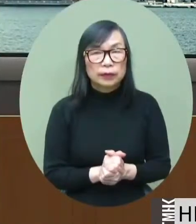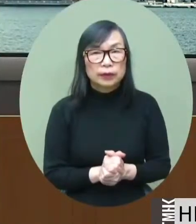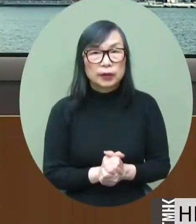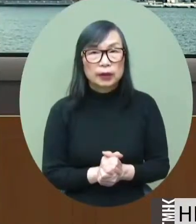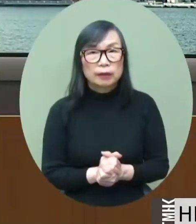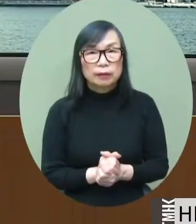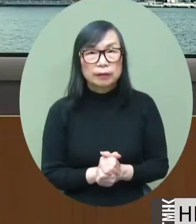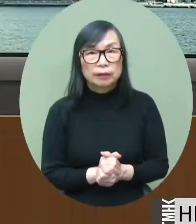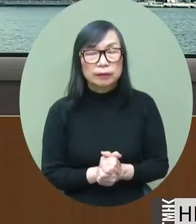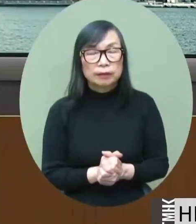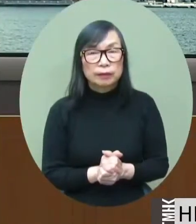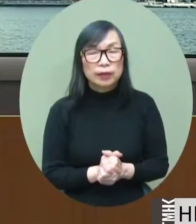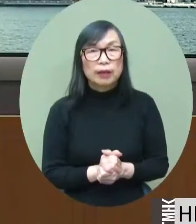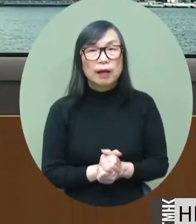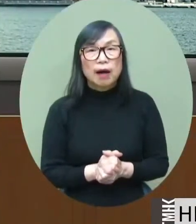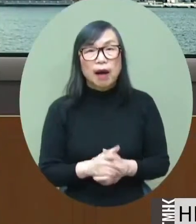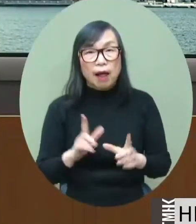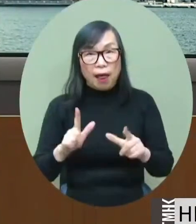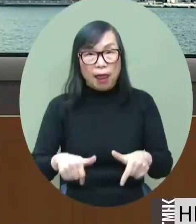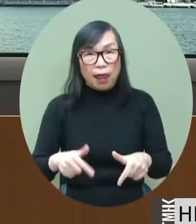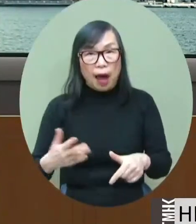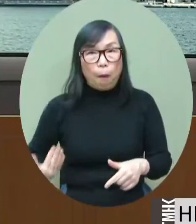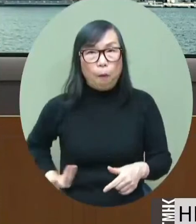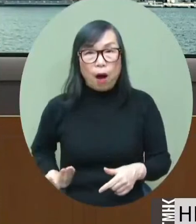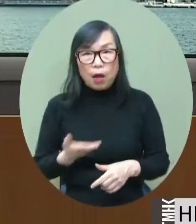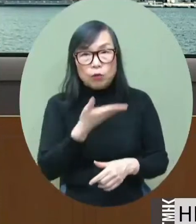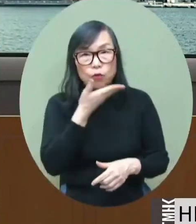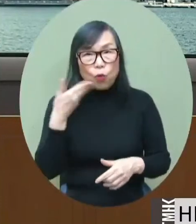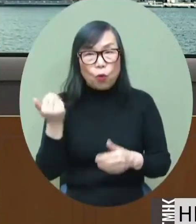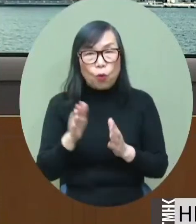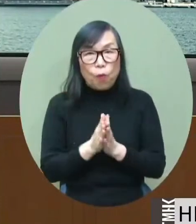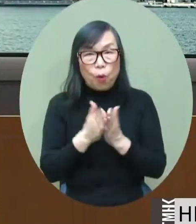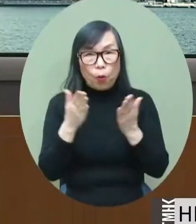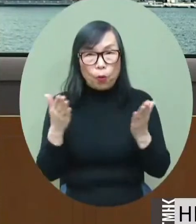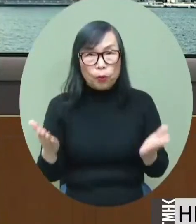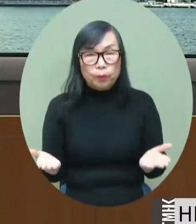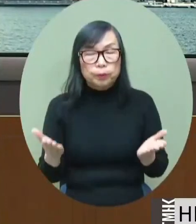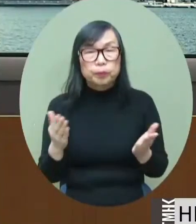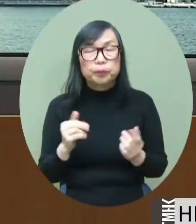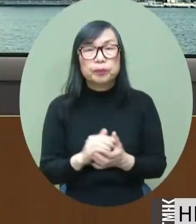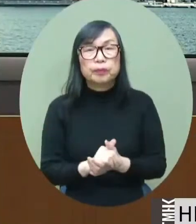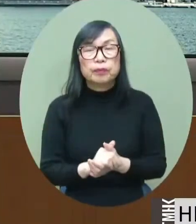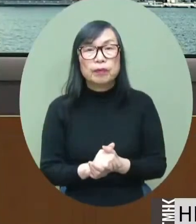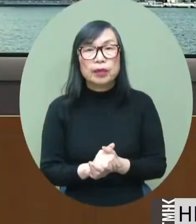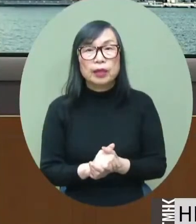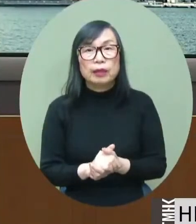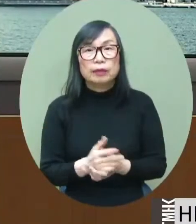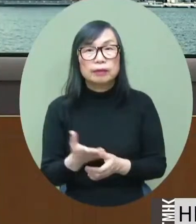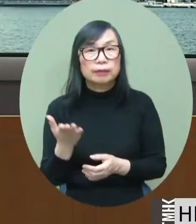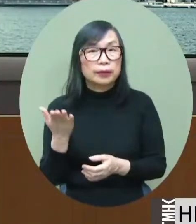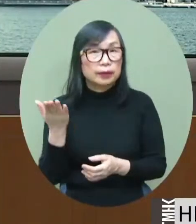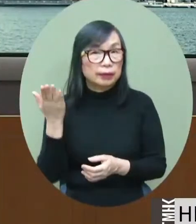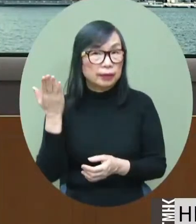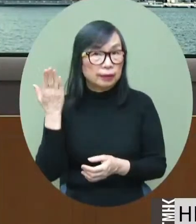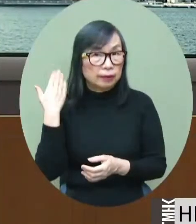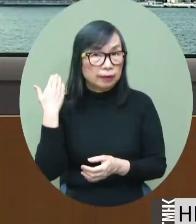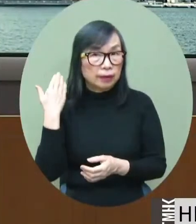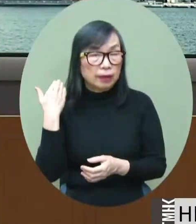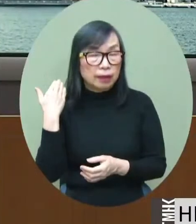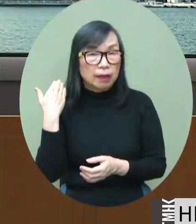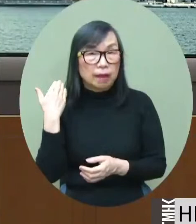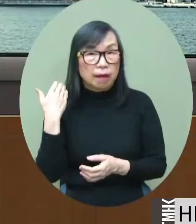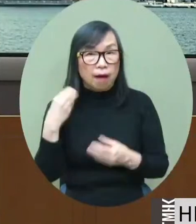operations. From SCMP News, a few English questions. Earlier, the Education Bureau has announced that the whole of Penny's Bay will be